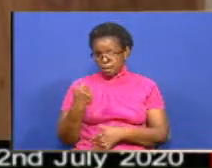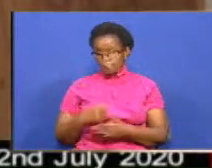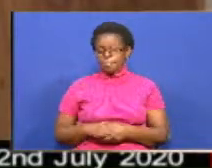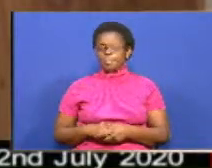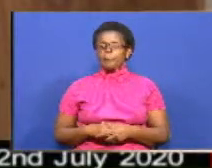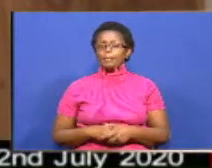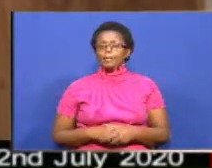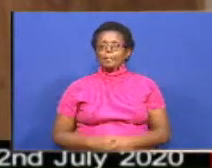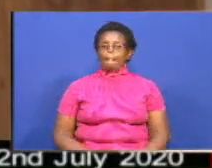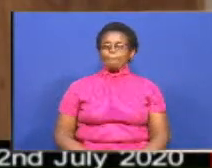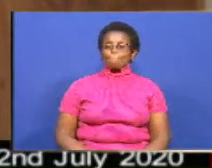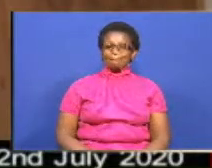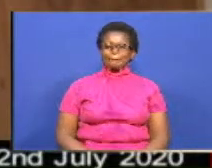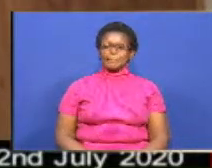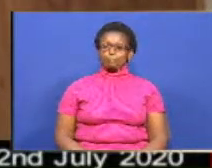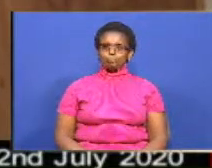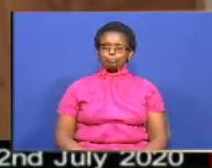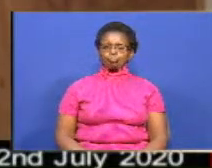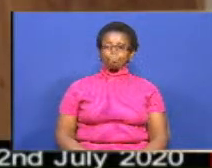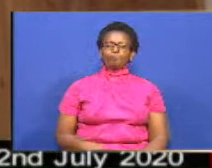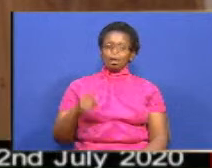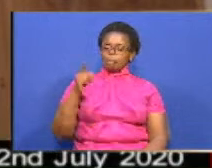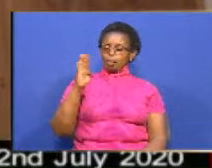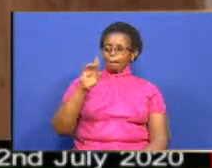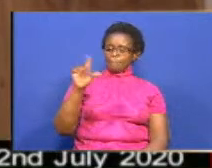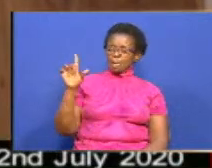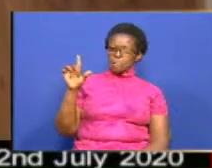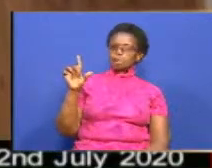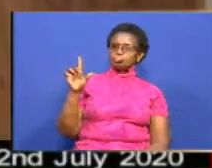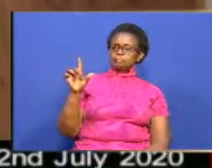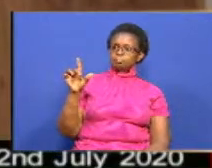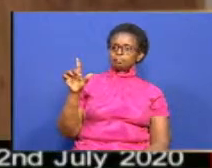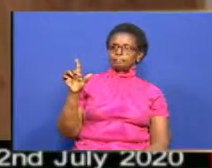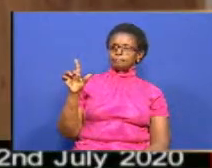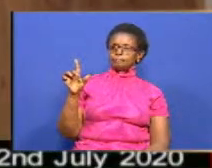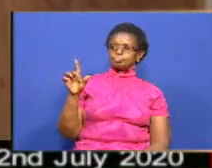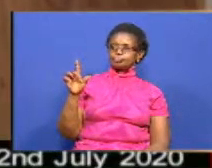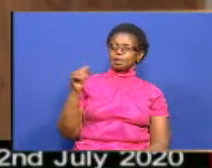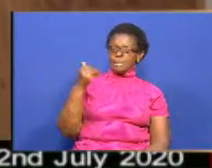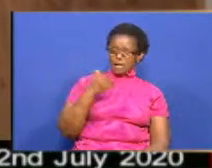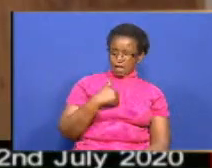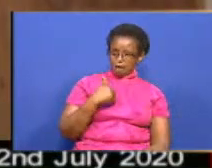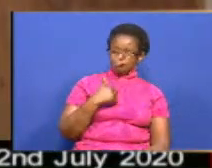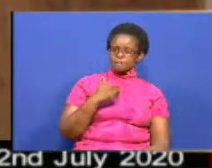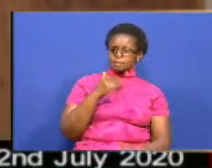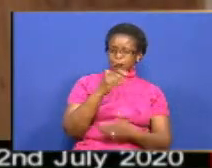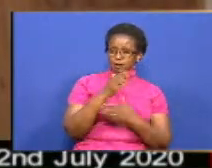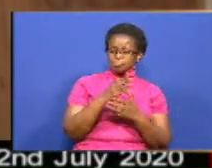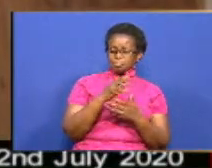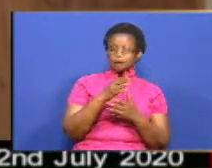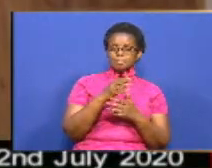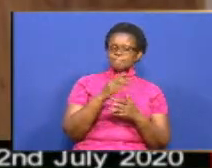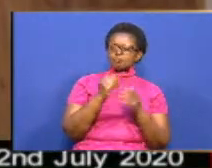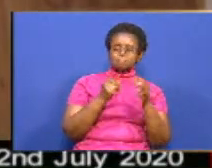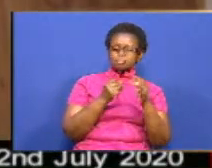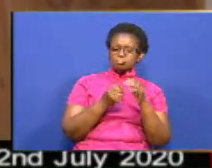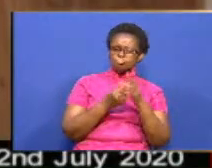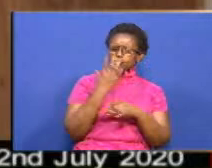Speaker, the bill is underpinned by a number of fundamental principles,